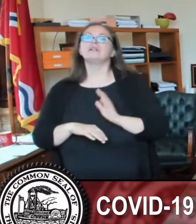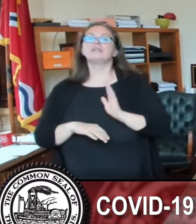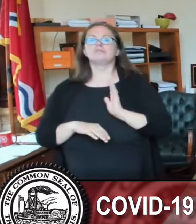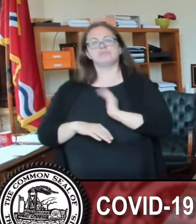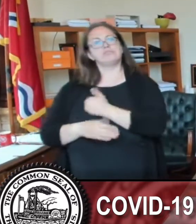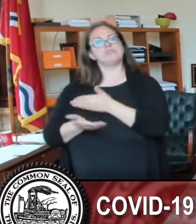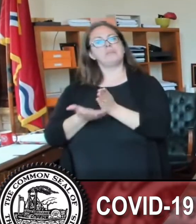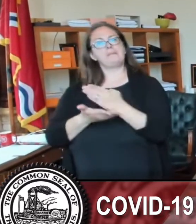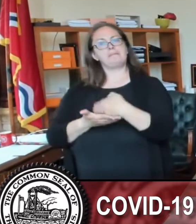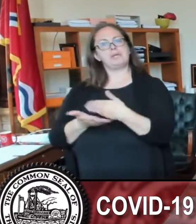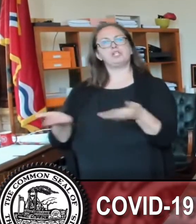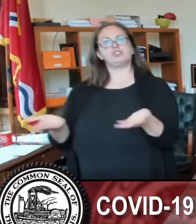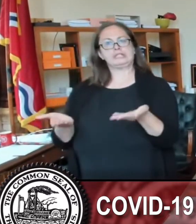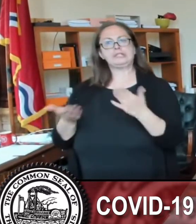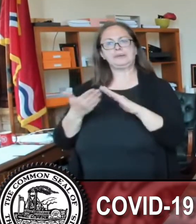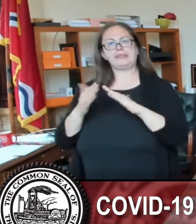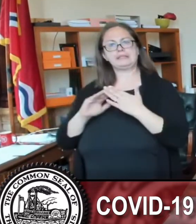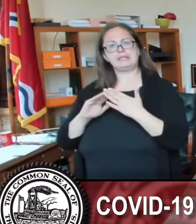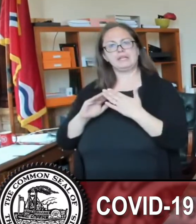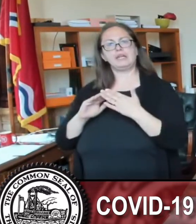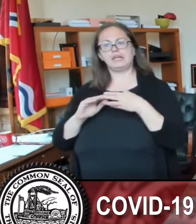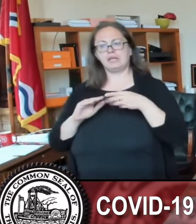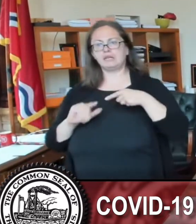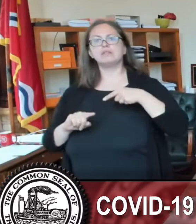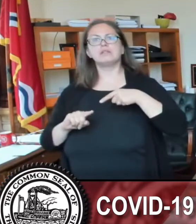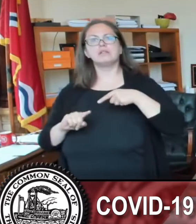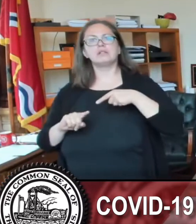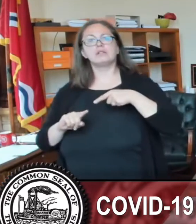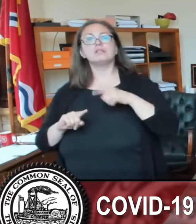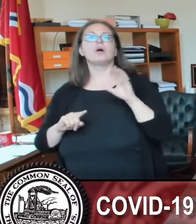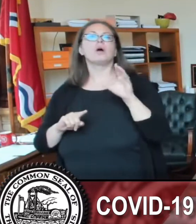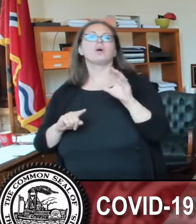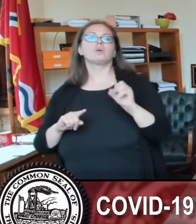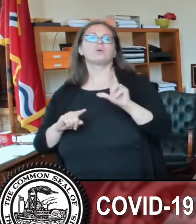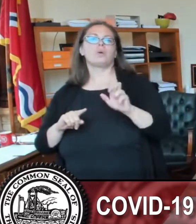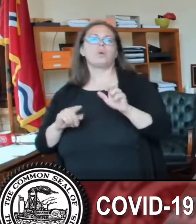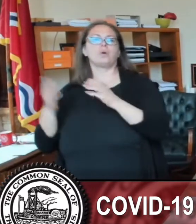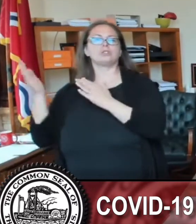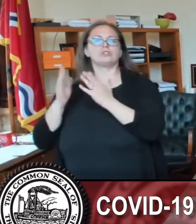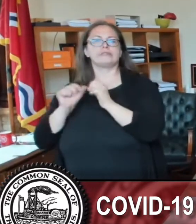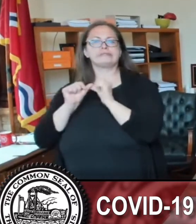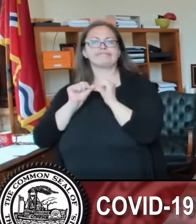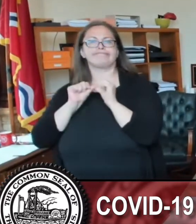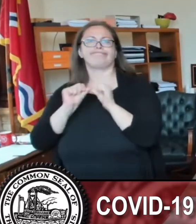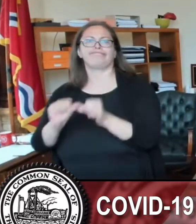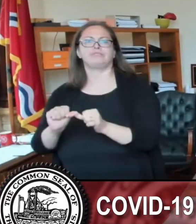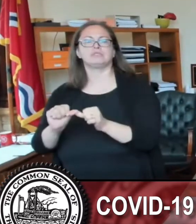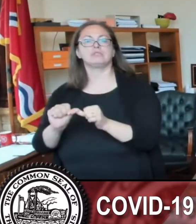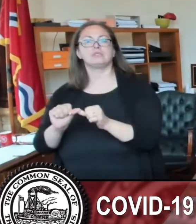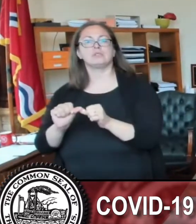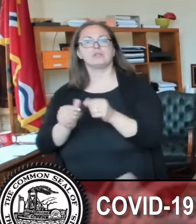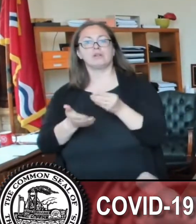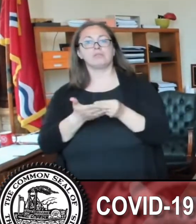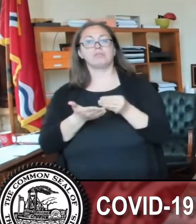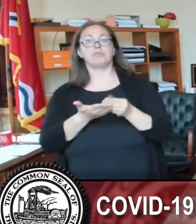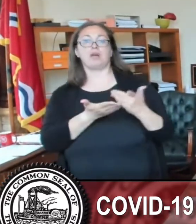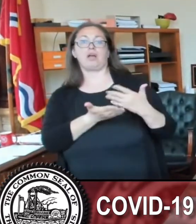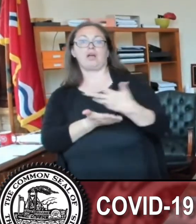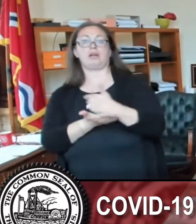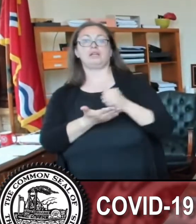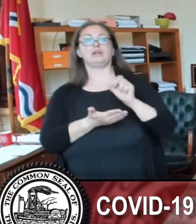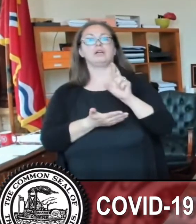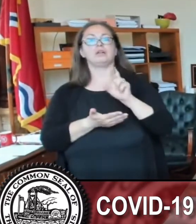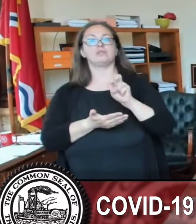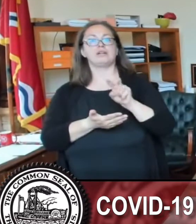here that maintains our core services. Our revenues for this year, that starts